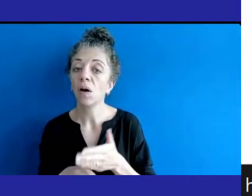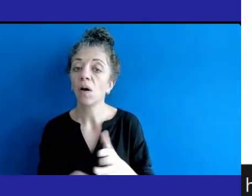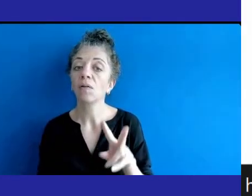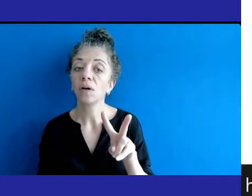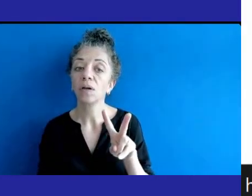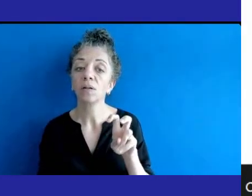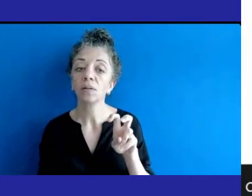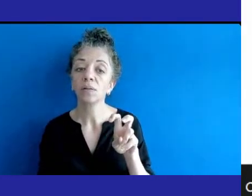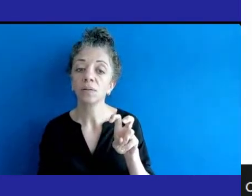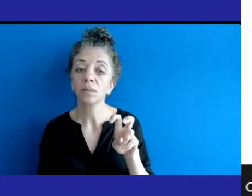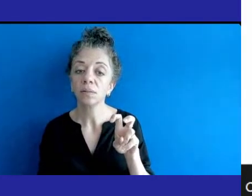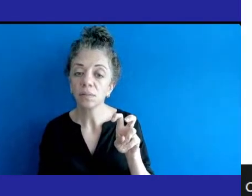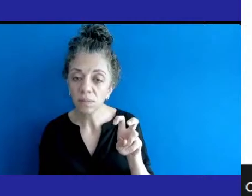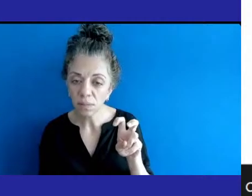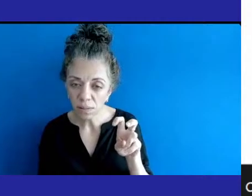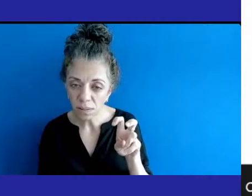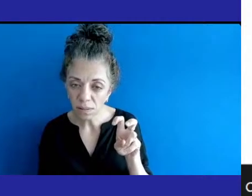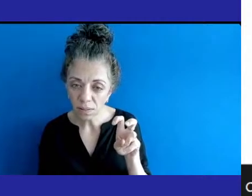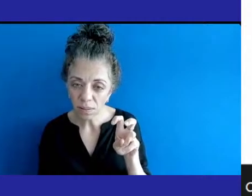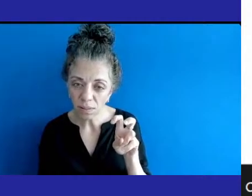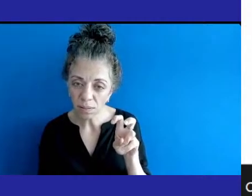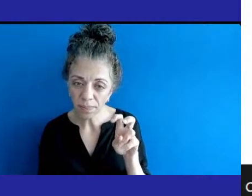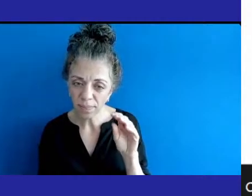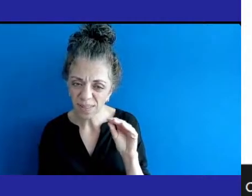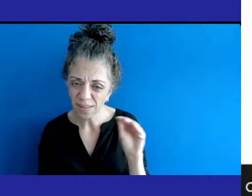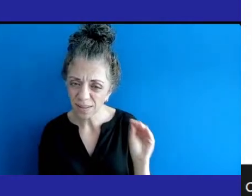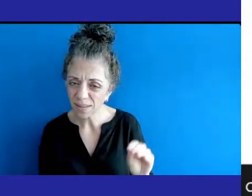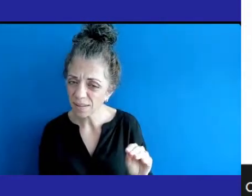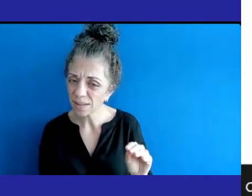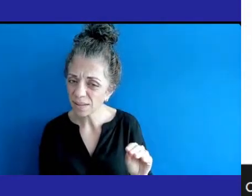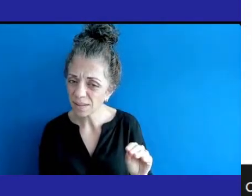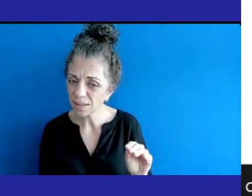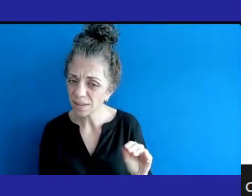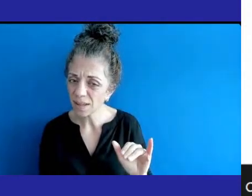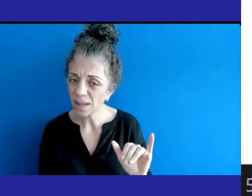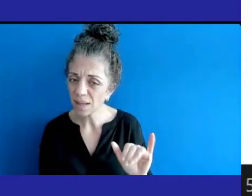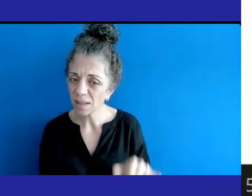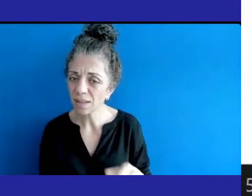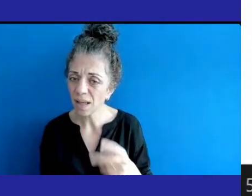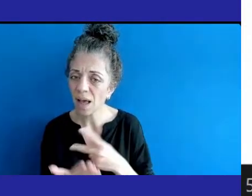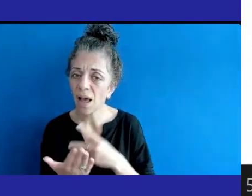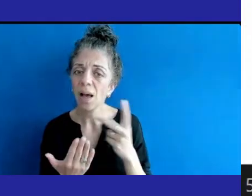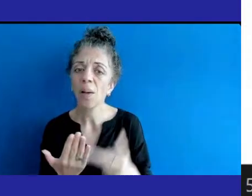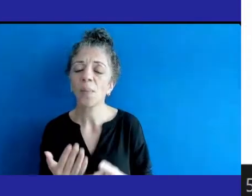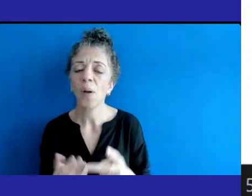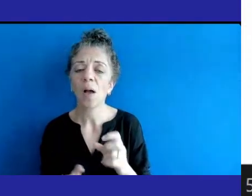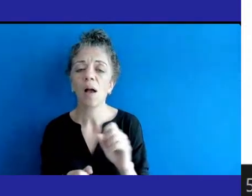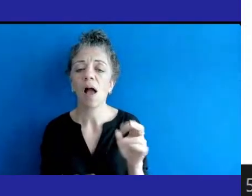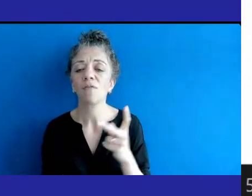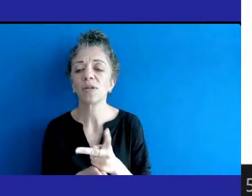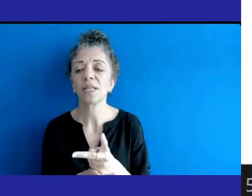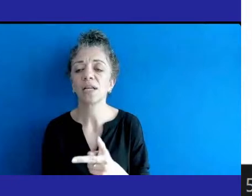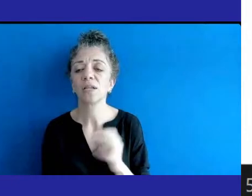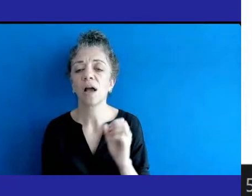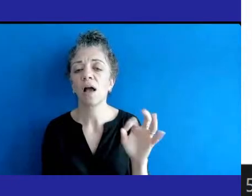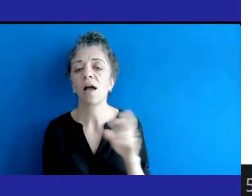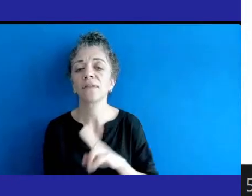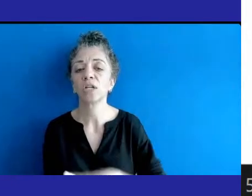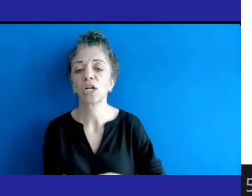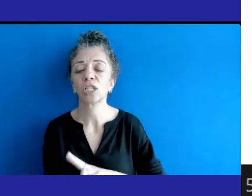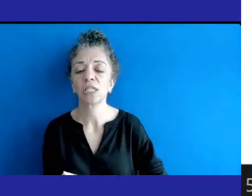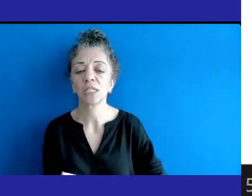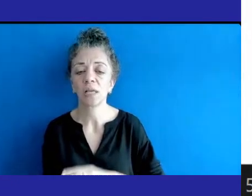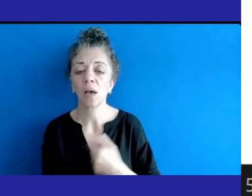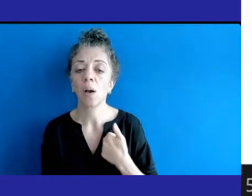applicants into this program, which is key for professional development and retention of our nurses. So we look forward to recognizing